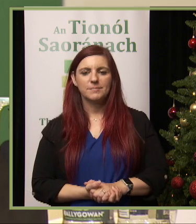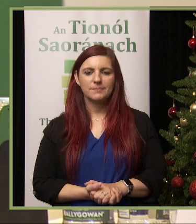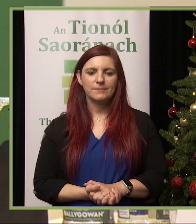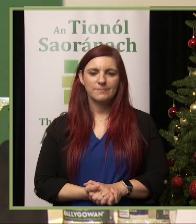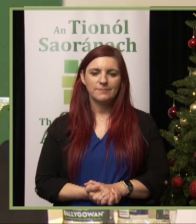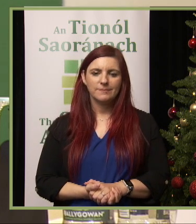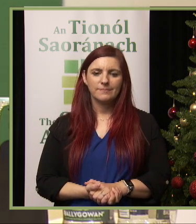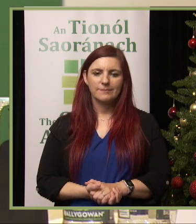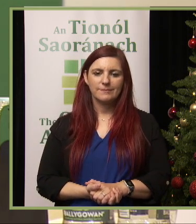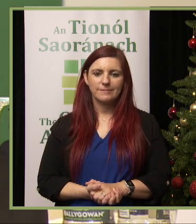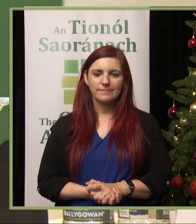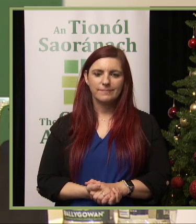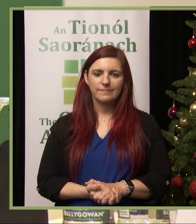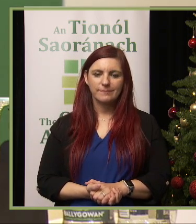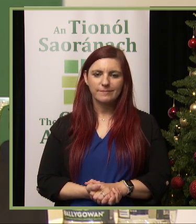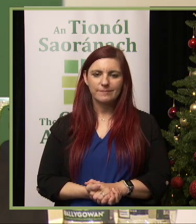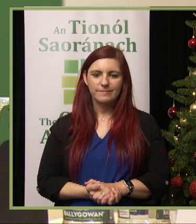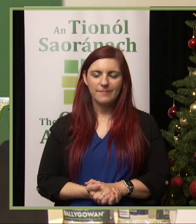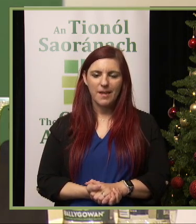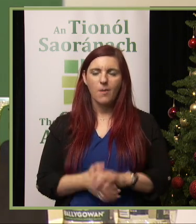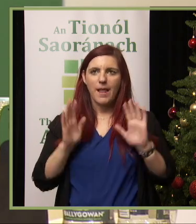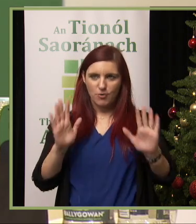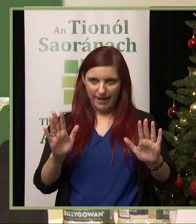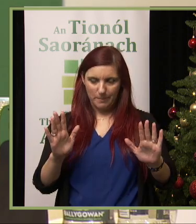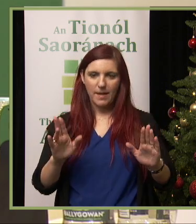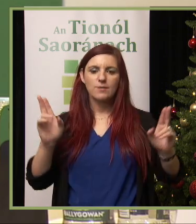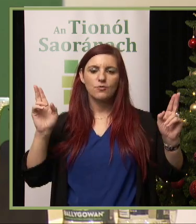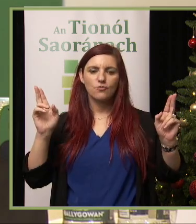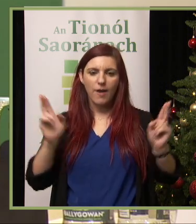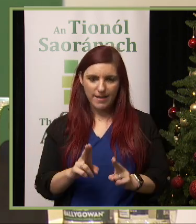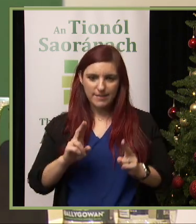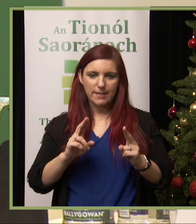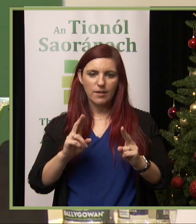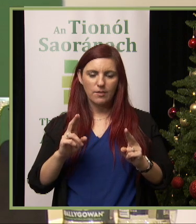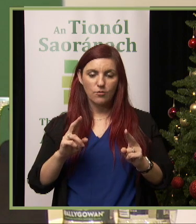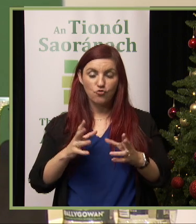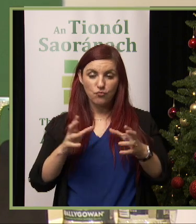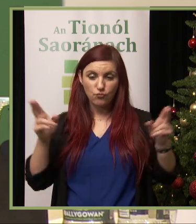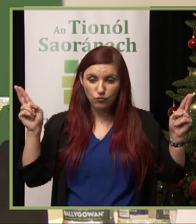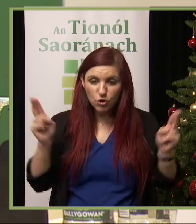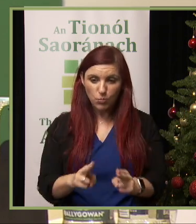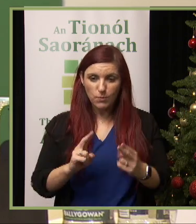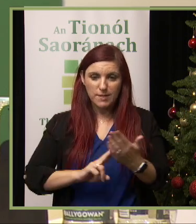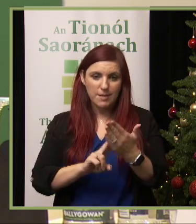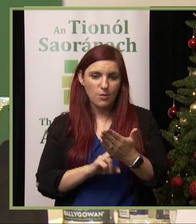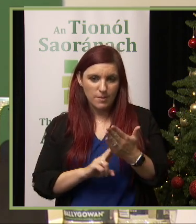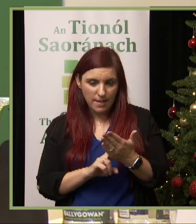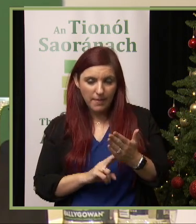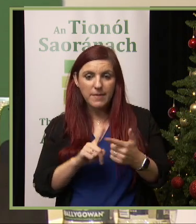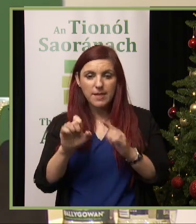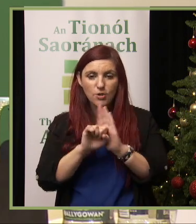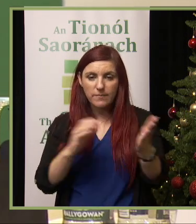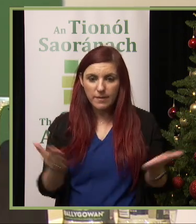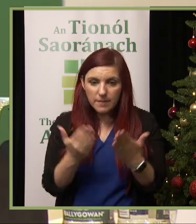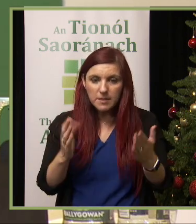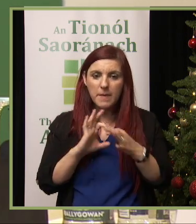Okay, try and get over the line. To drastically reduce the use of pesticides, the state should incentivise the domestic and industrial use of